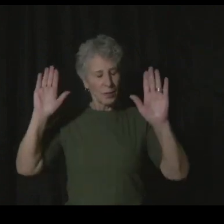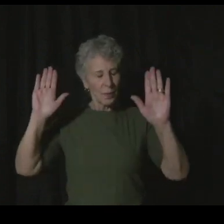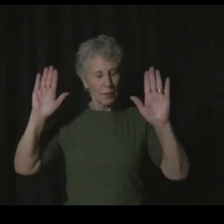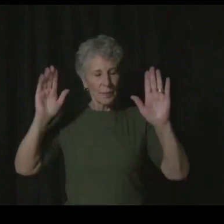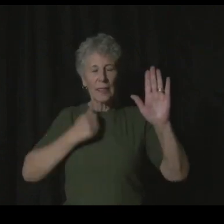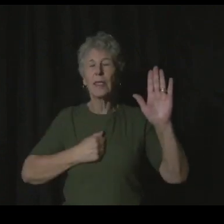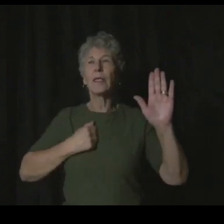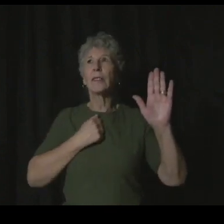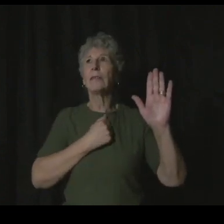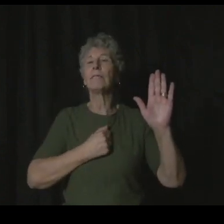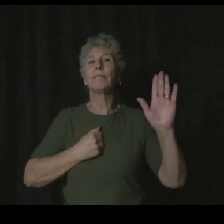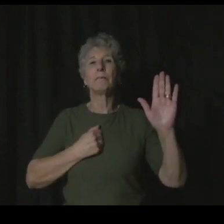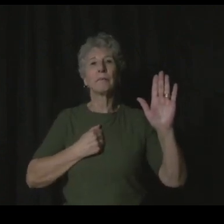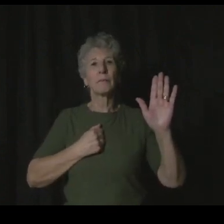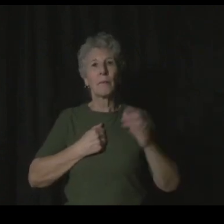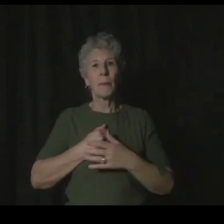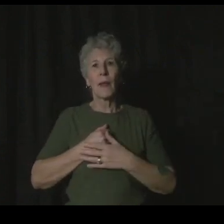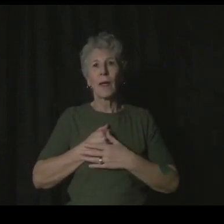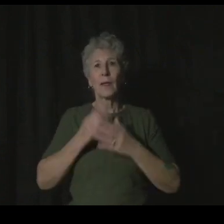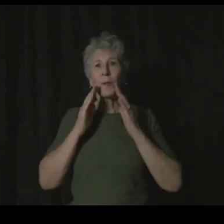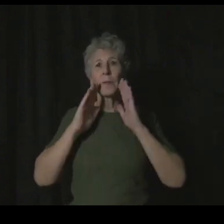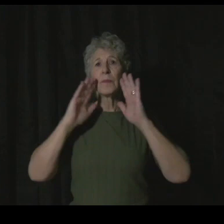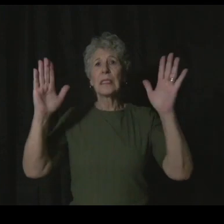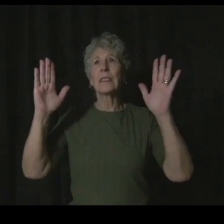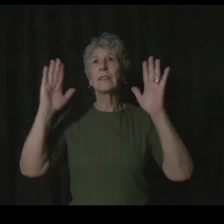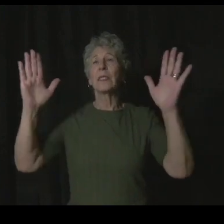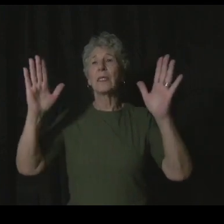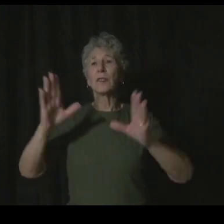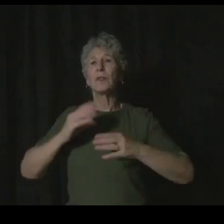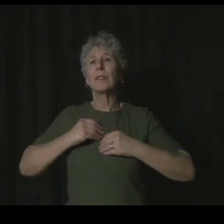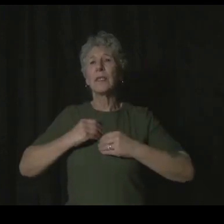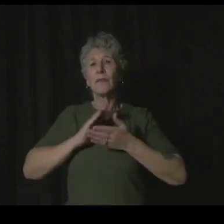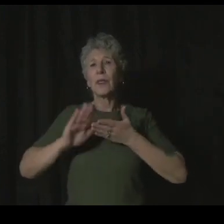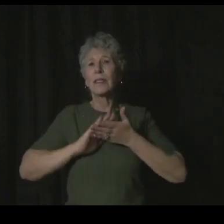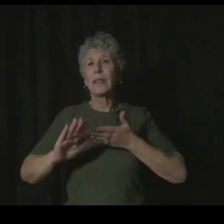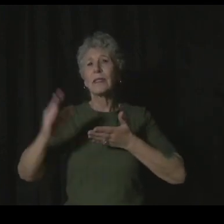repent. You should call out to him to receive the forgiveness that was